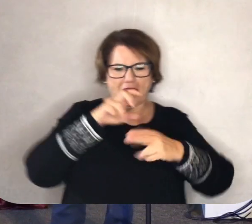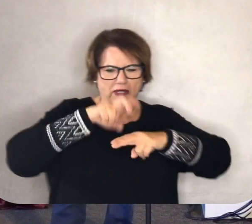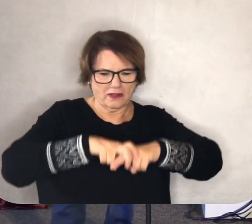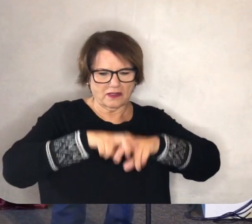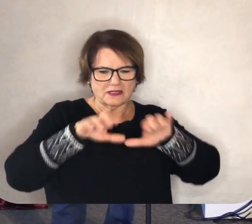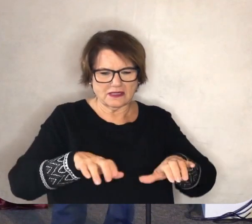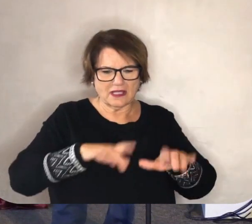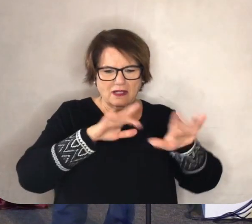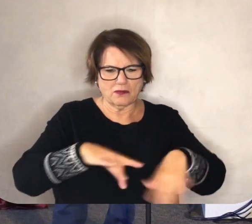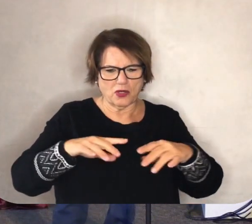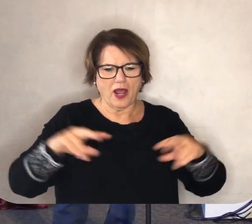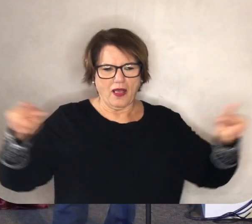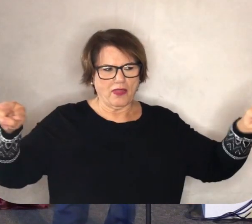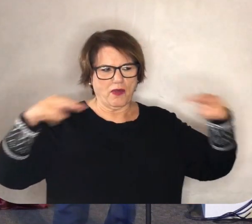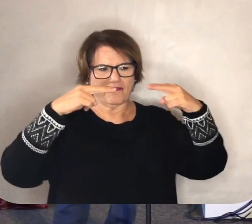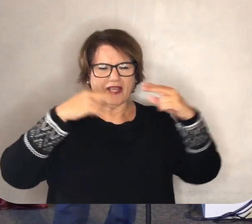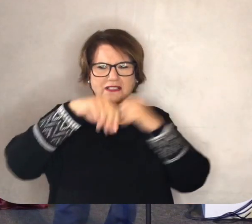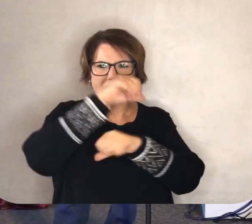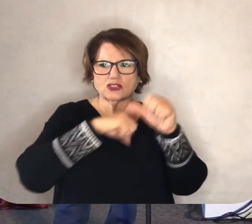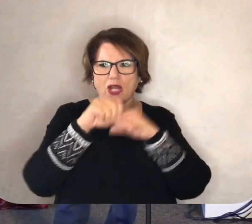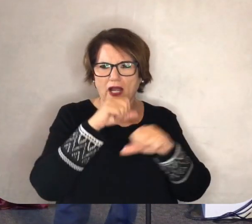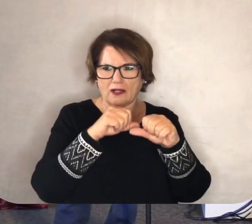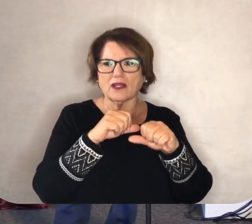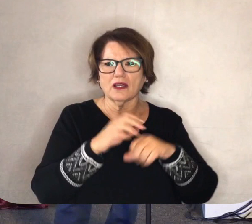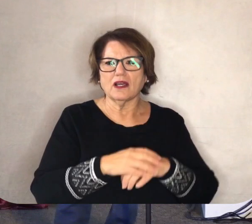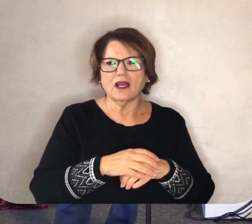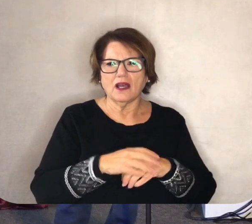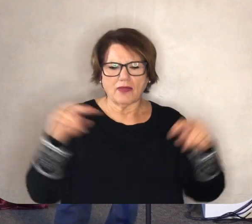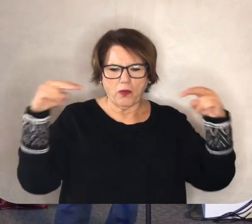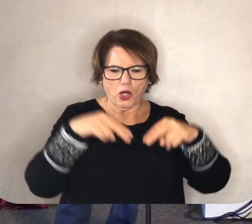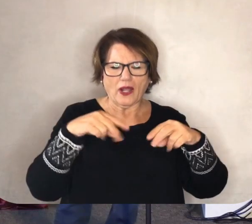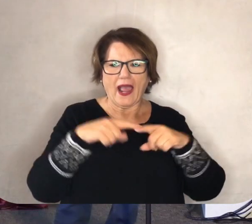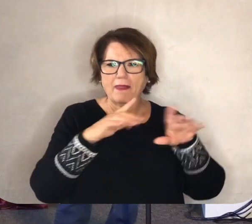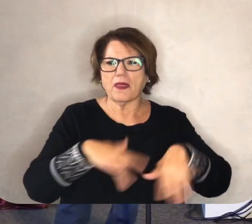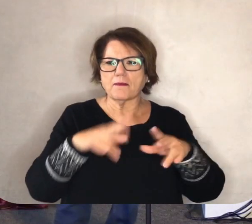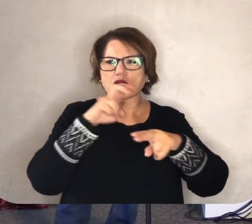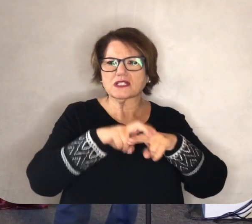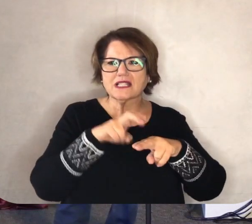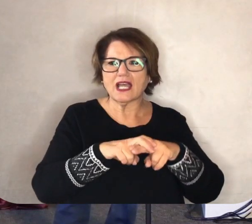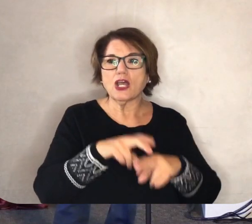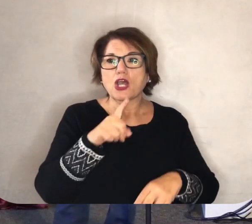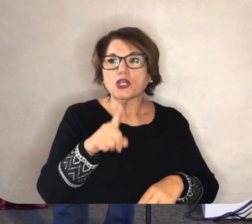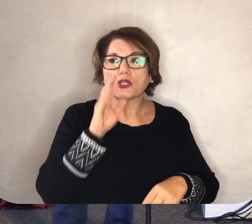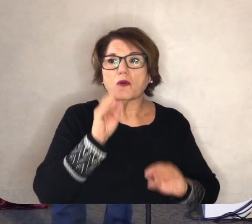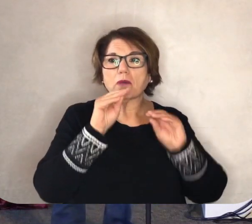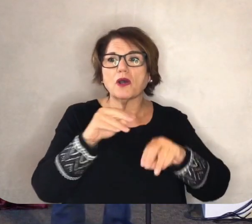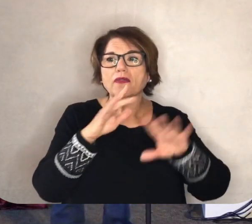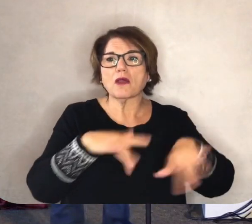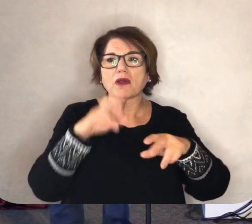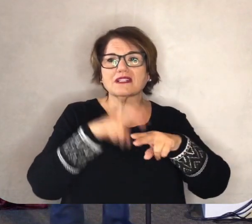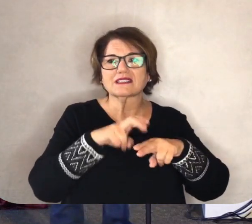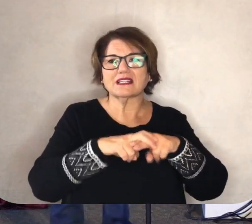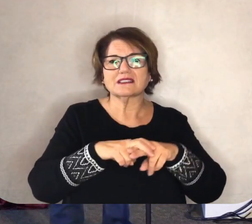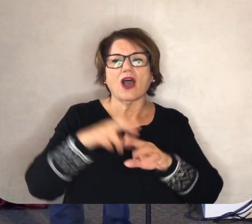one another. The faces of the cherubim are to be turned toward the mercy seat. And you shall put the mercy seat on top of the